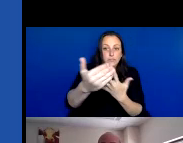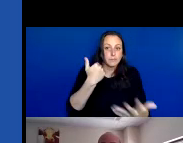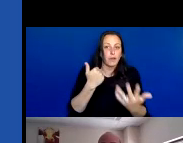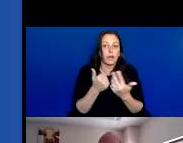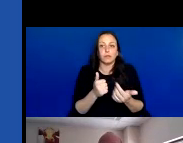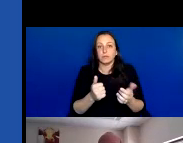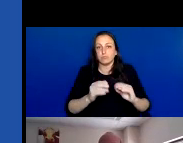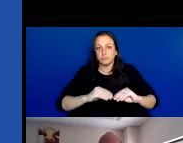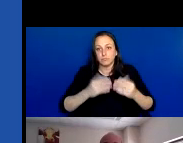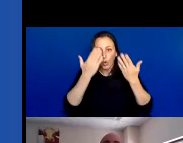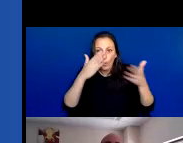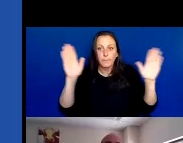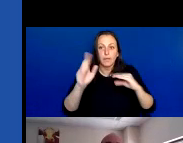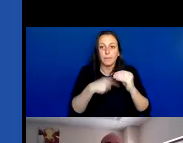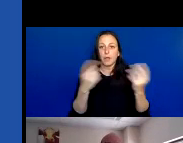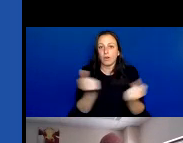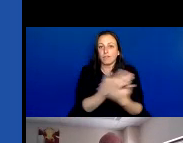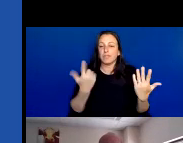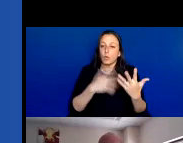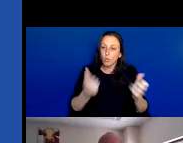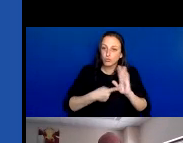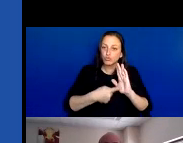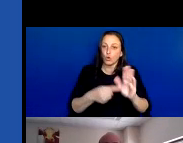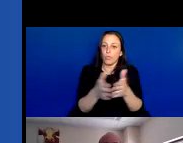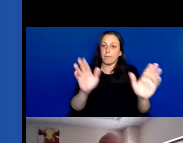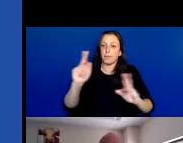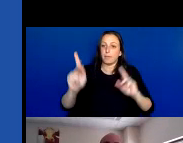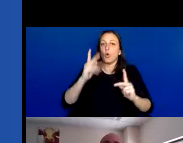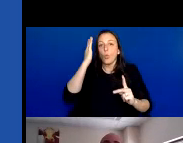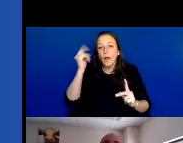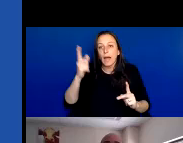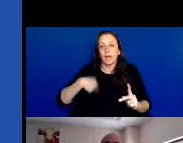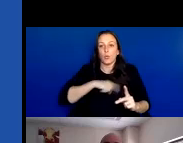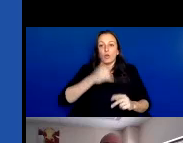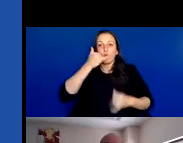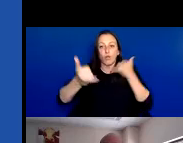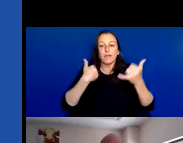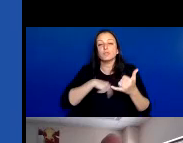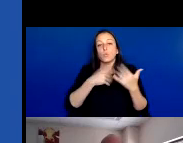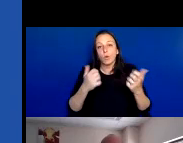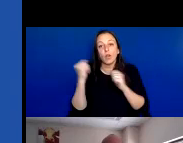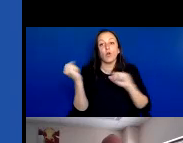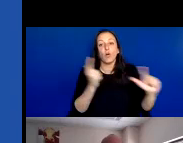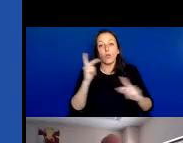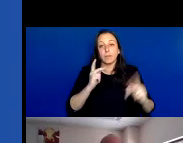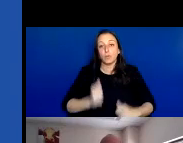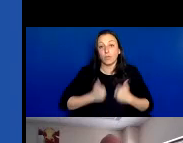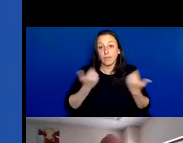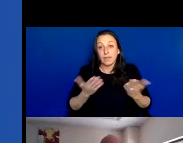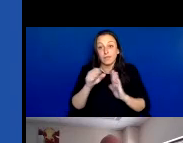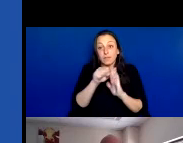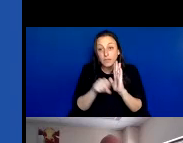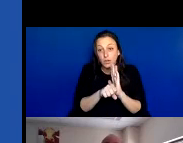why they're getting these calls. And so we really do want Coloradans to understand that their information is safe, it